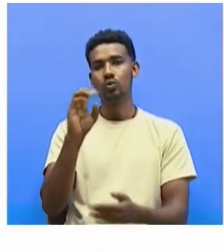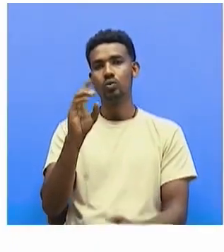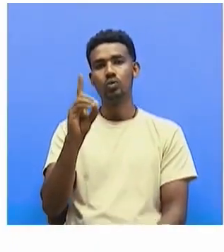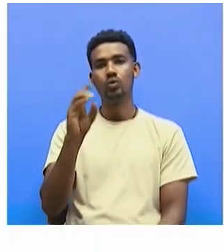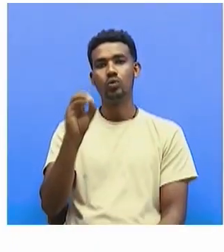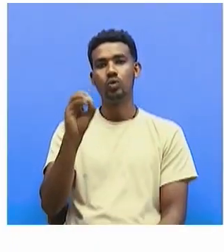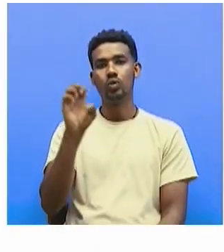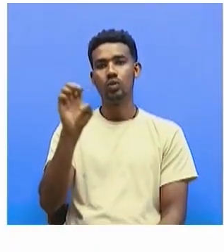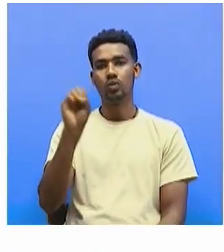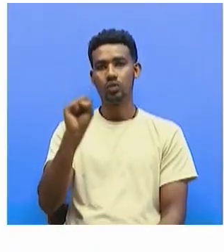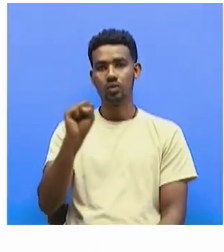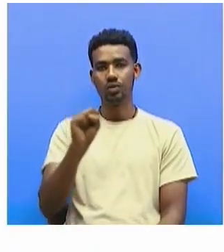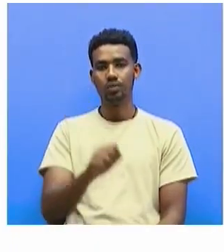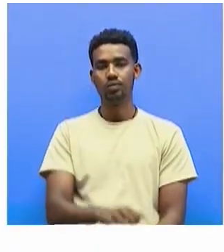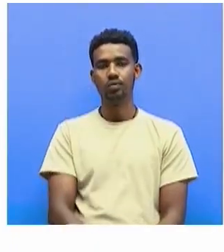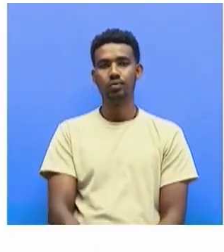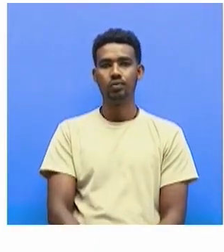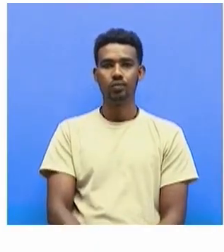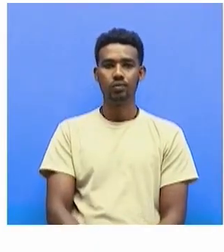Does